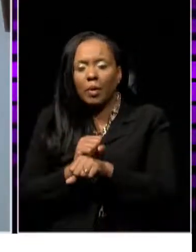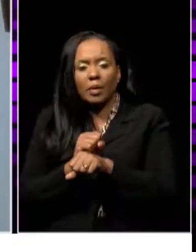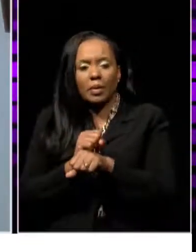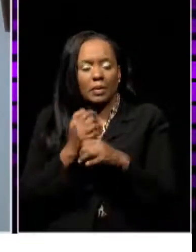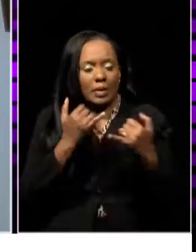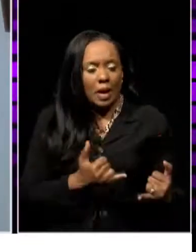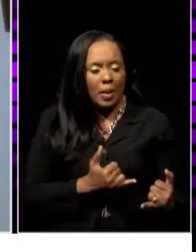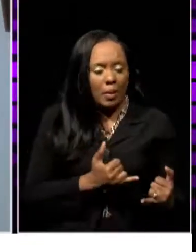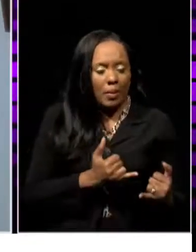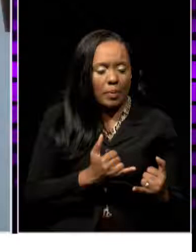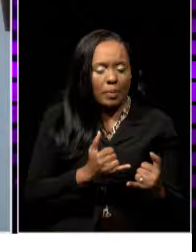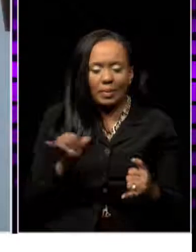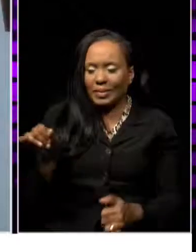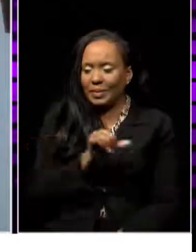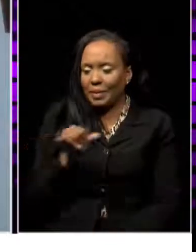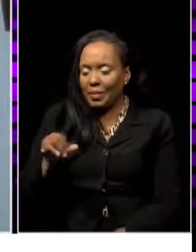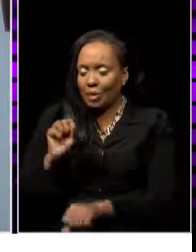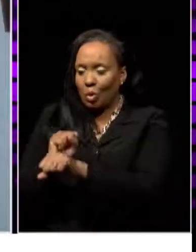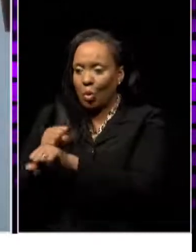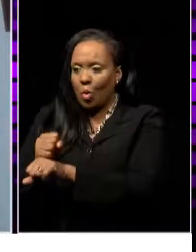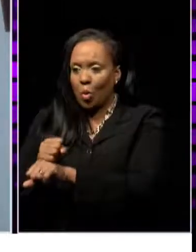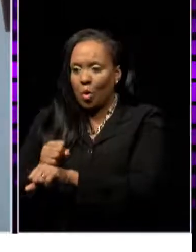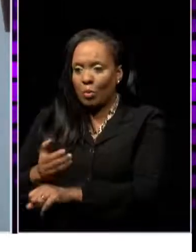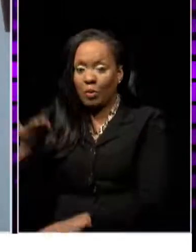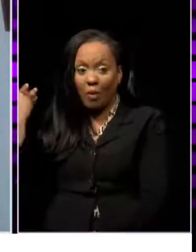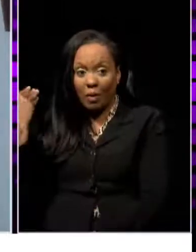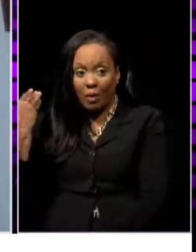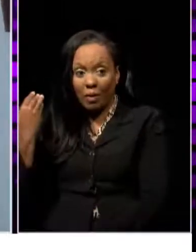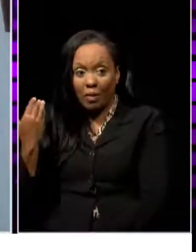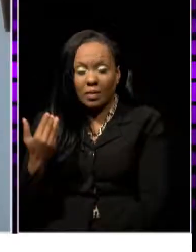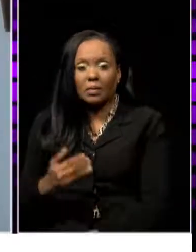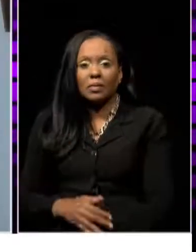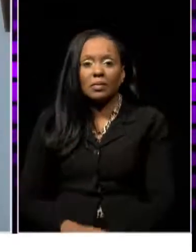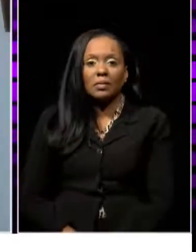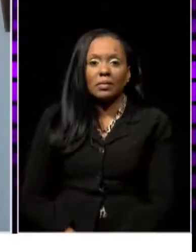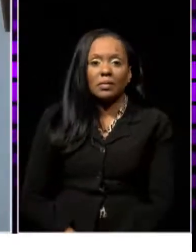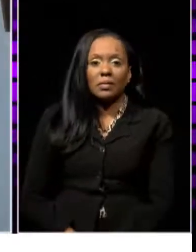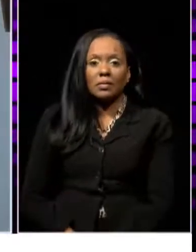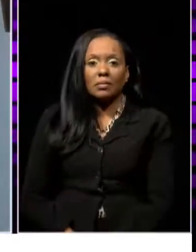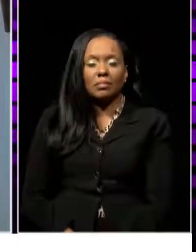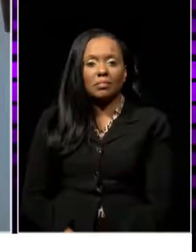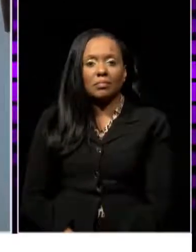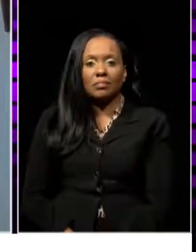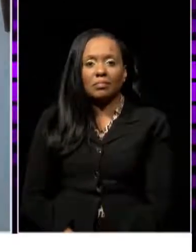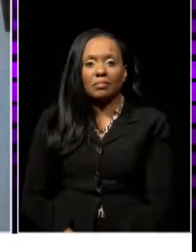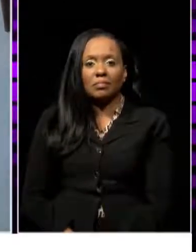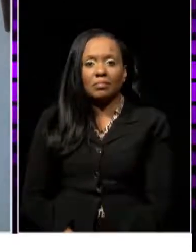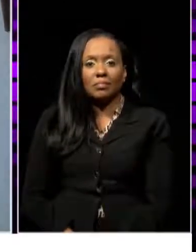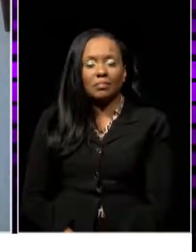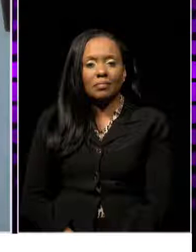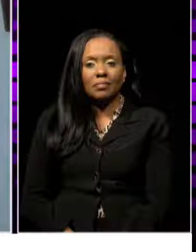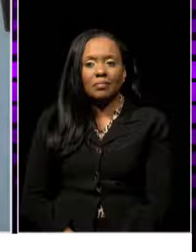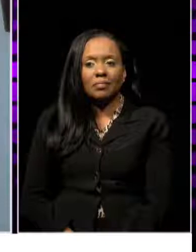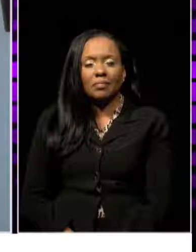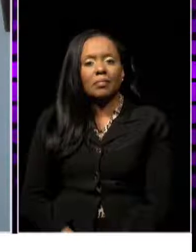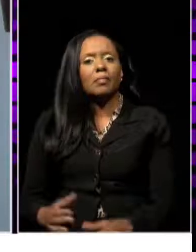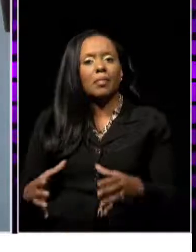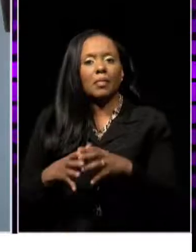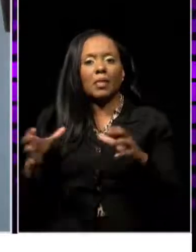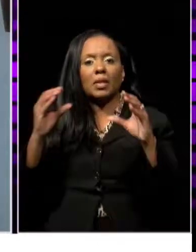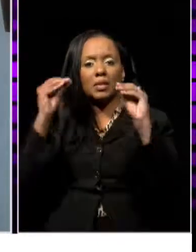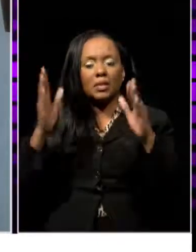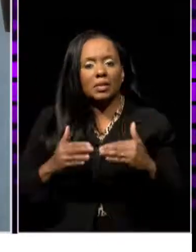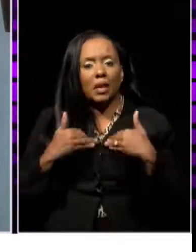what I'm getting now? So that is the fine line, and that's where I would say a lot of teachers have issues with assessment